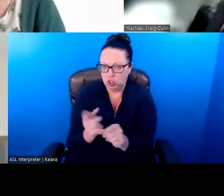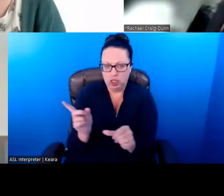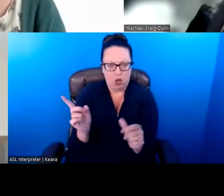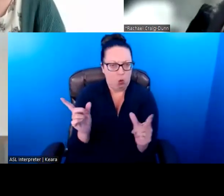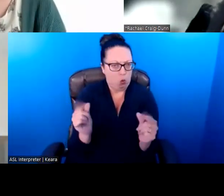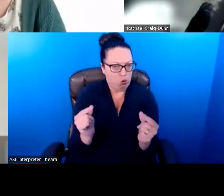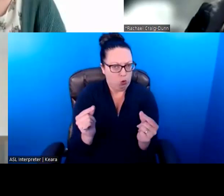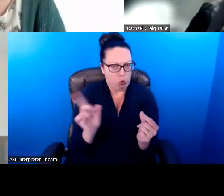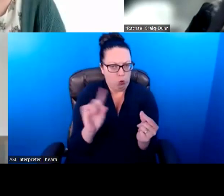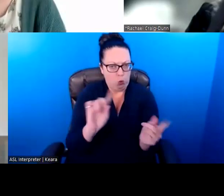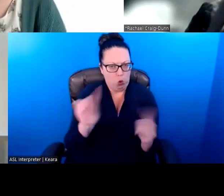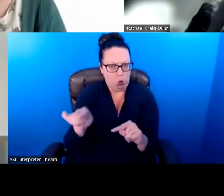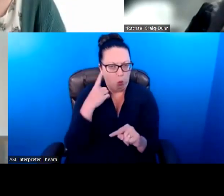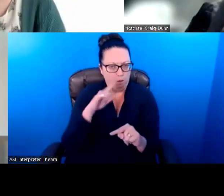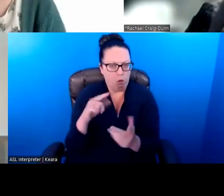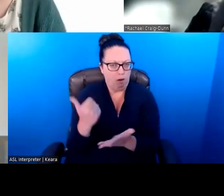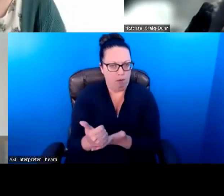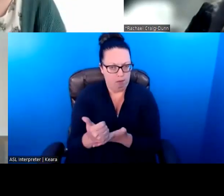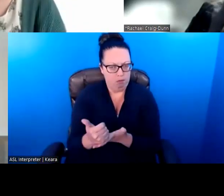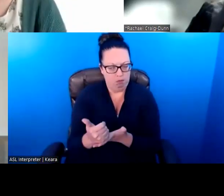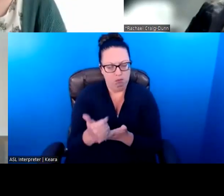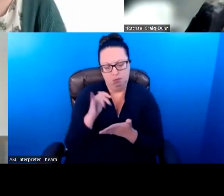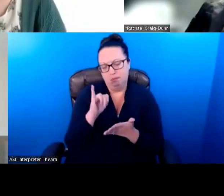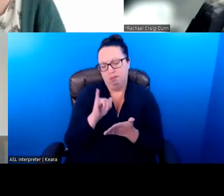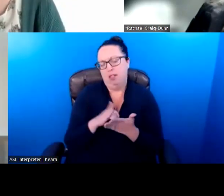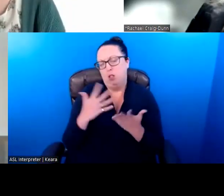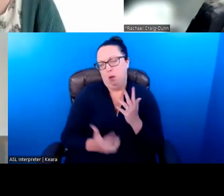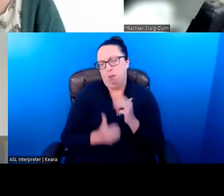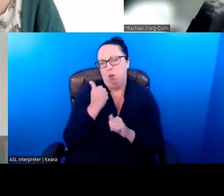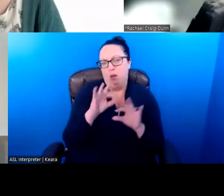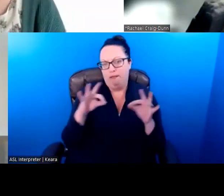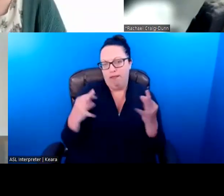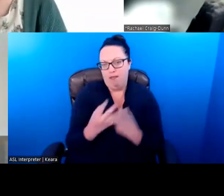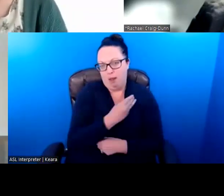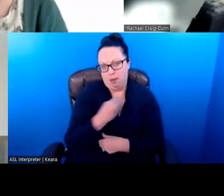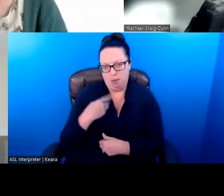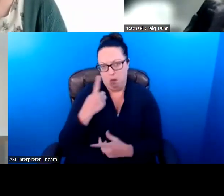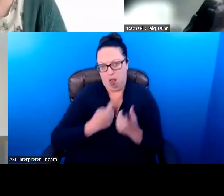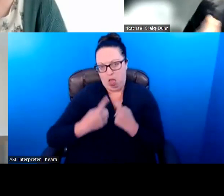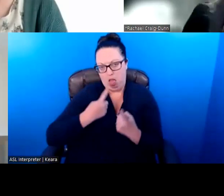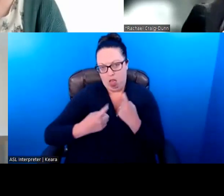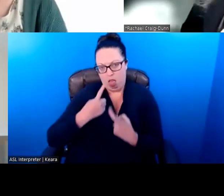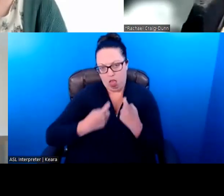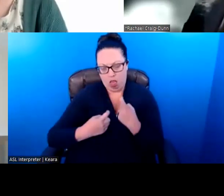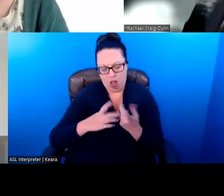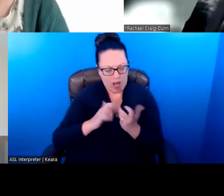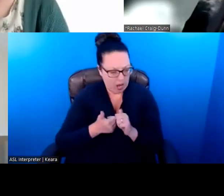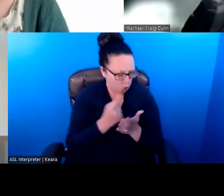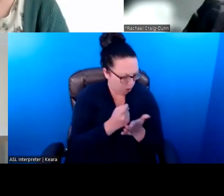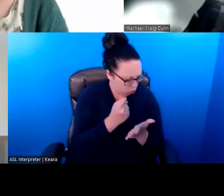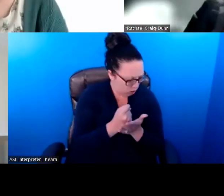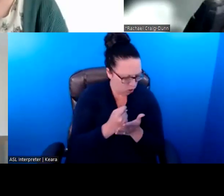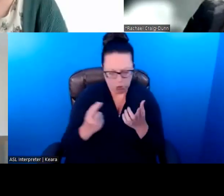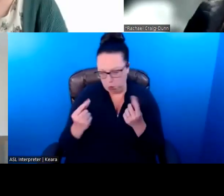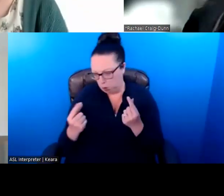for help. That is what I think most of the family members come to me about, is how do you treat it? Do you